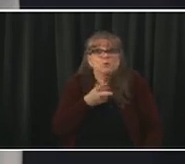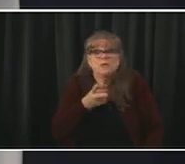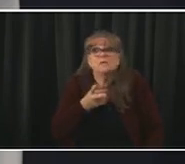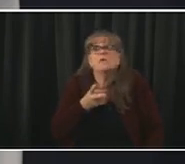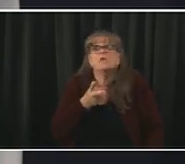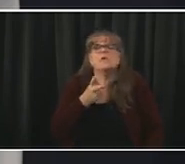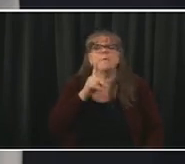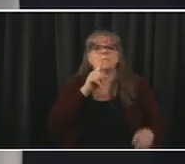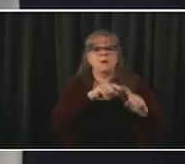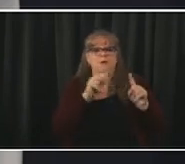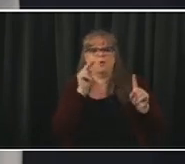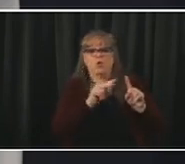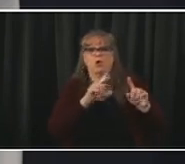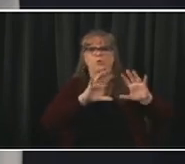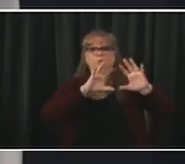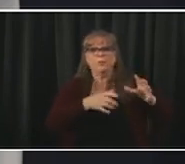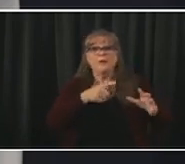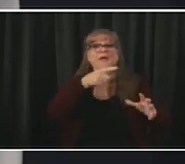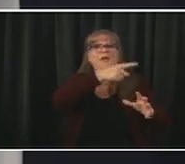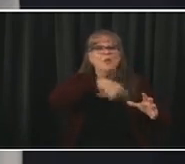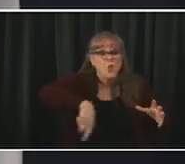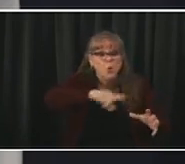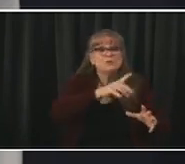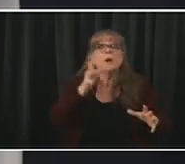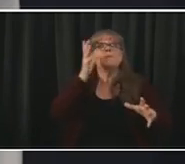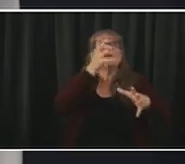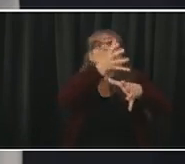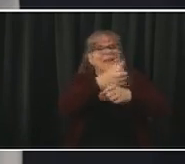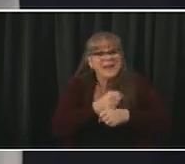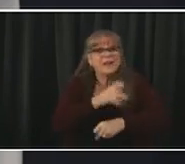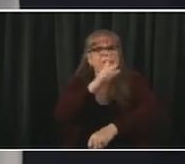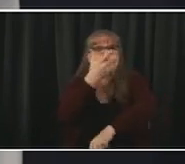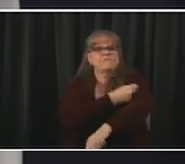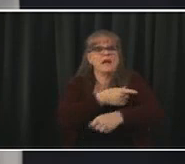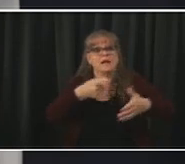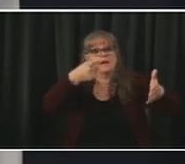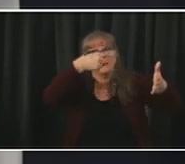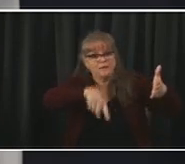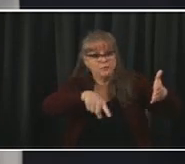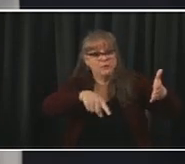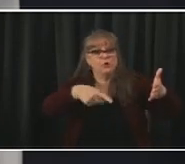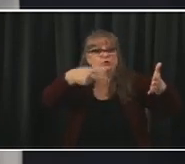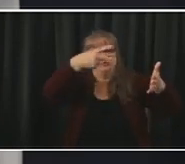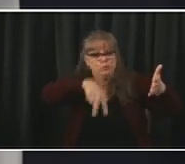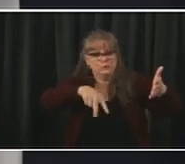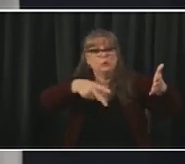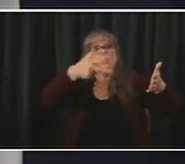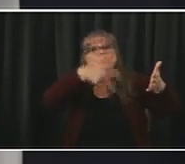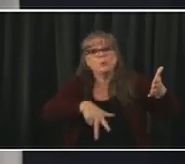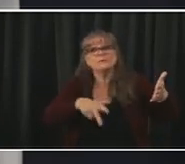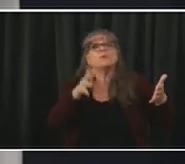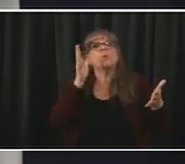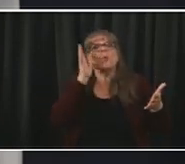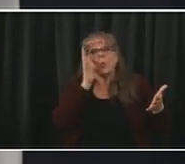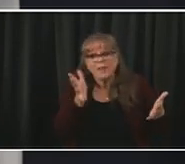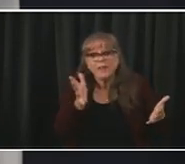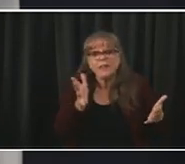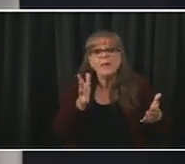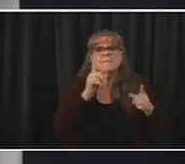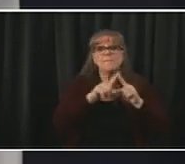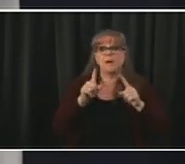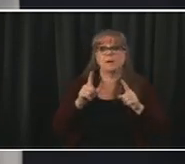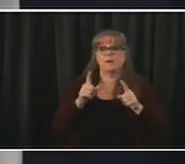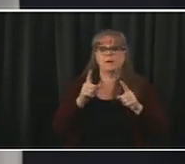4 or 5 weeks, right? Some on day 1, some on day 26, some perhaps on day 32. We can get through that group over 4